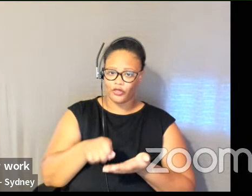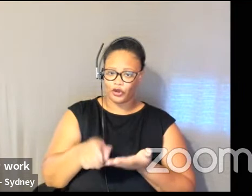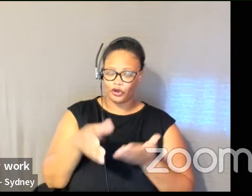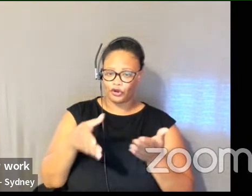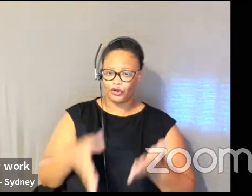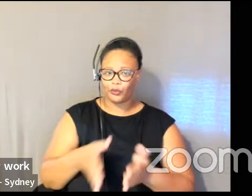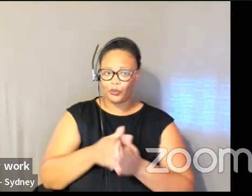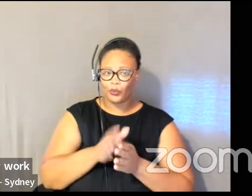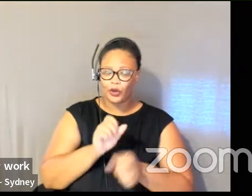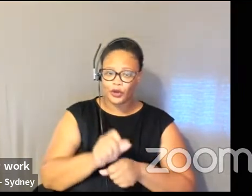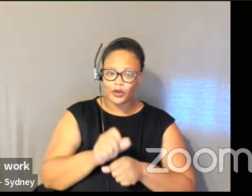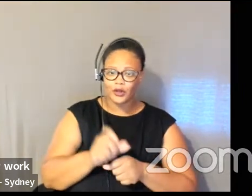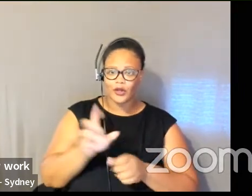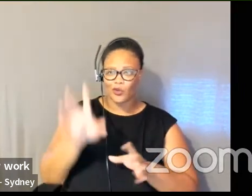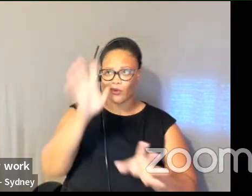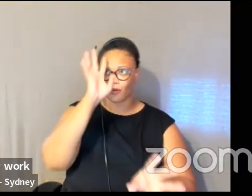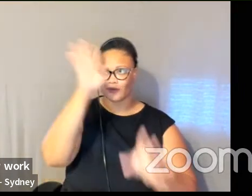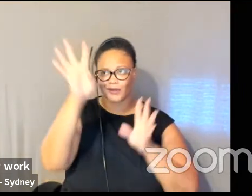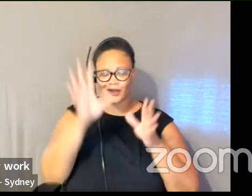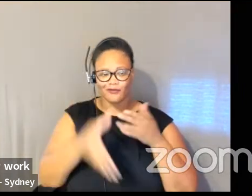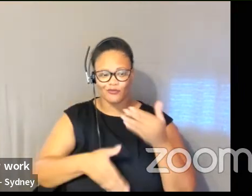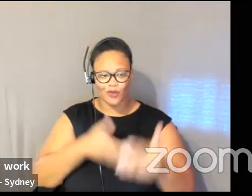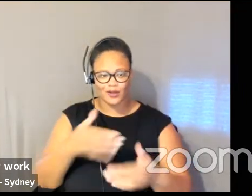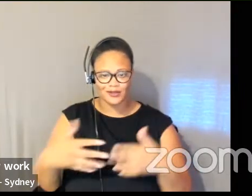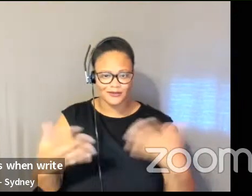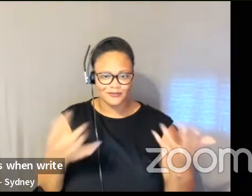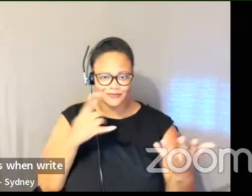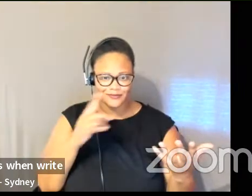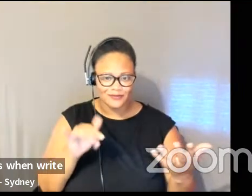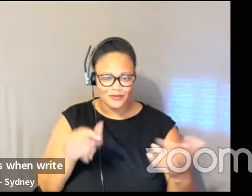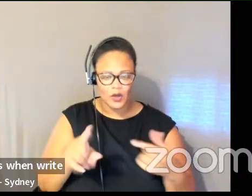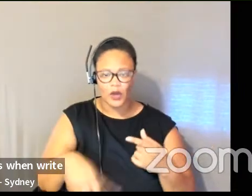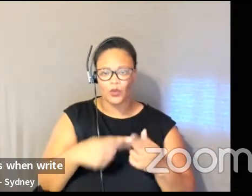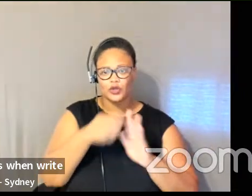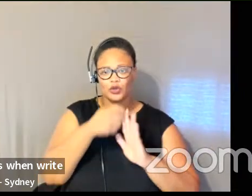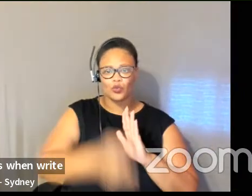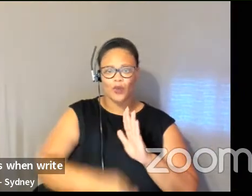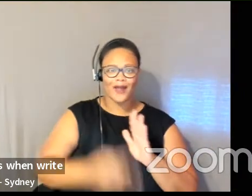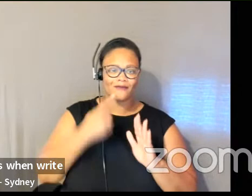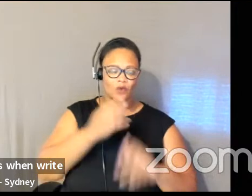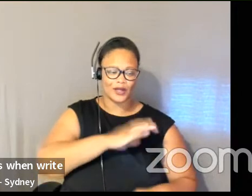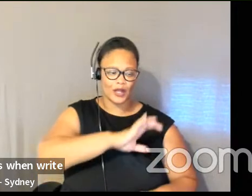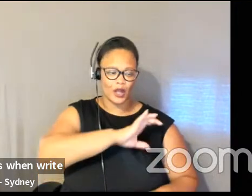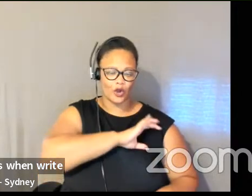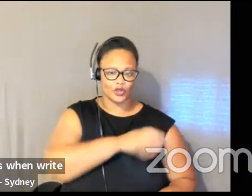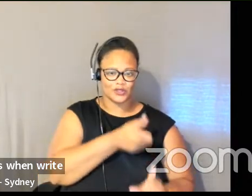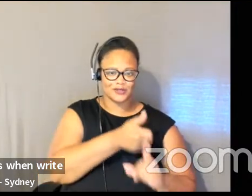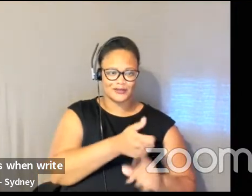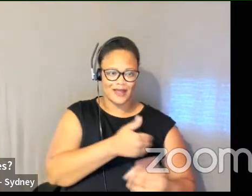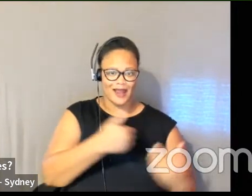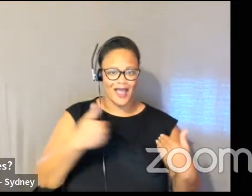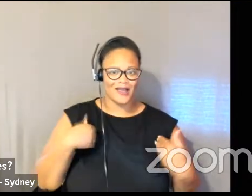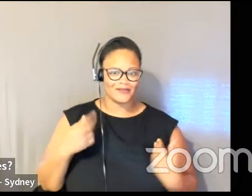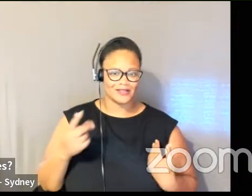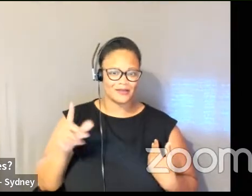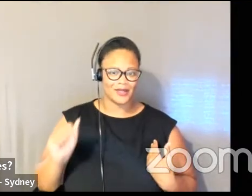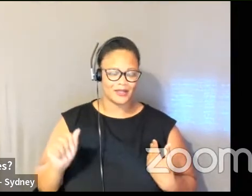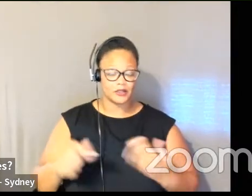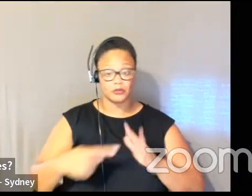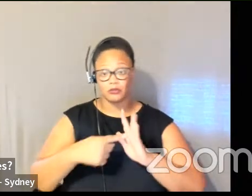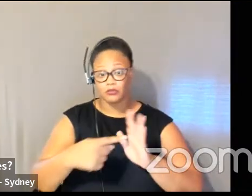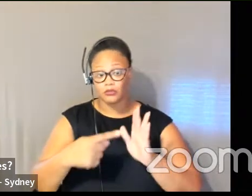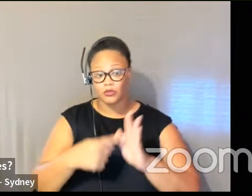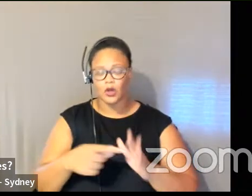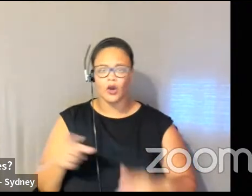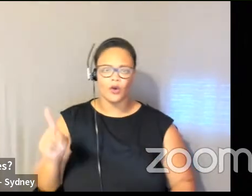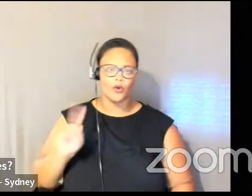your creative process when writing characters with disabilities? And Cameron put, for instance, where